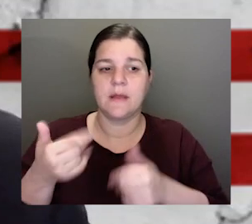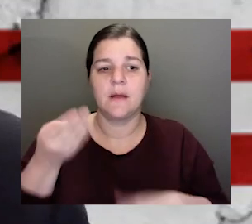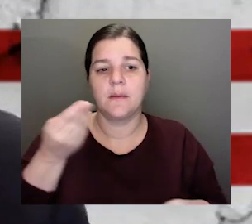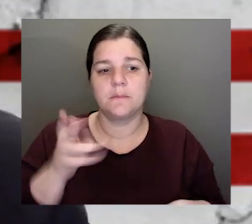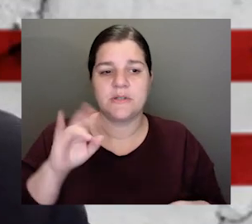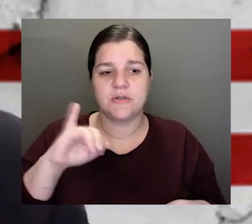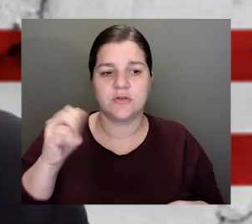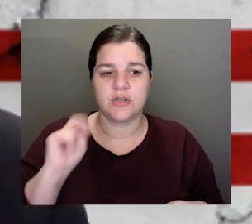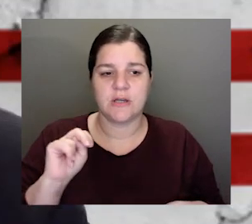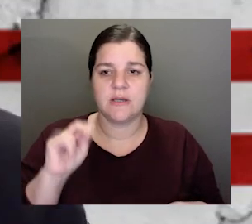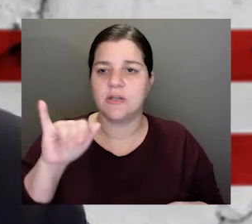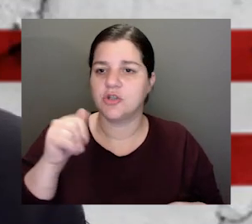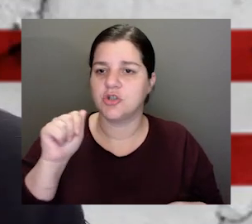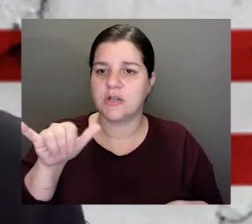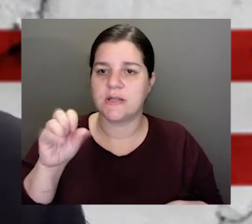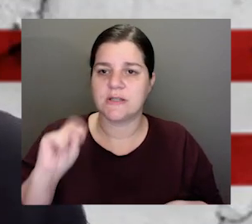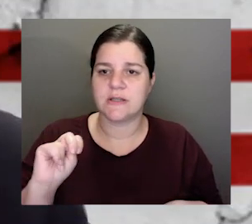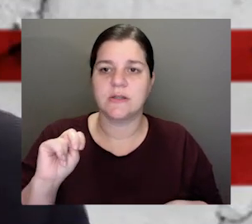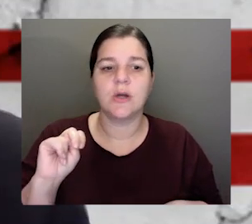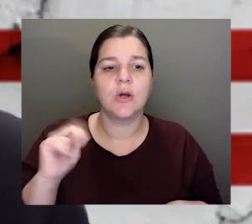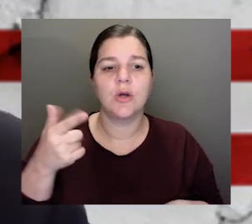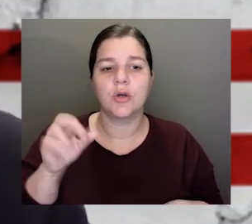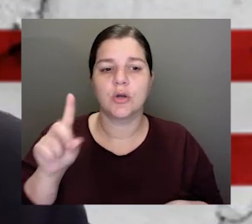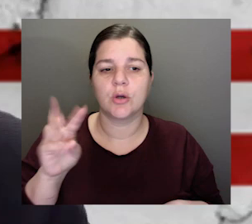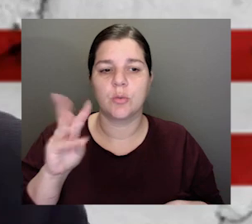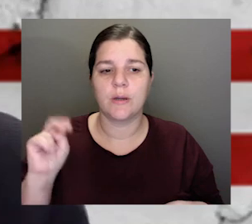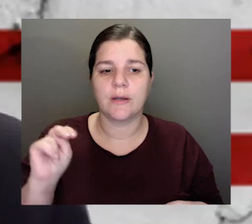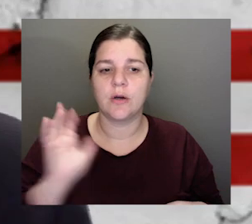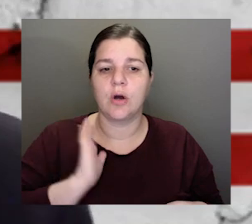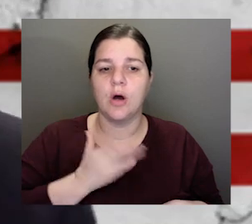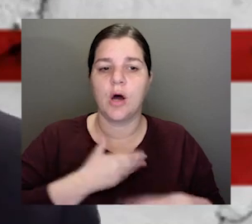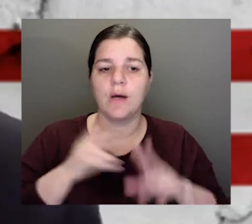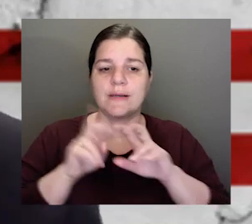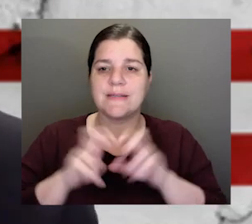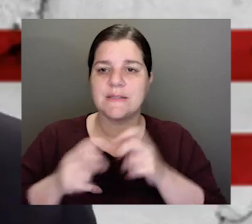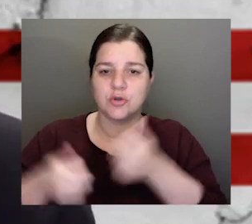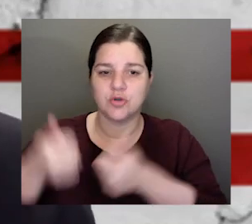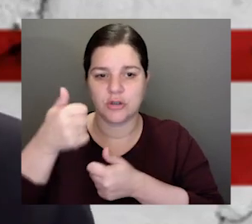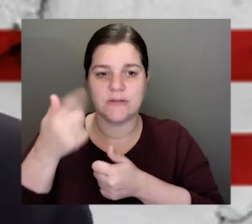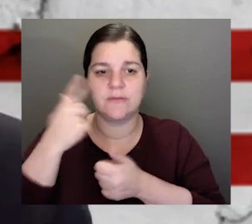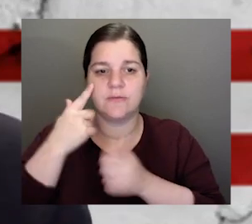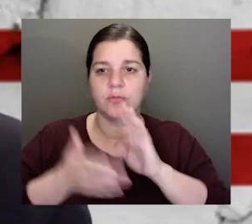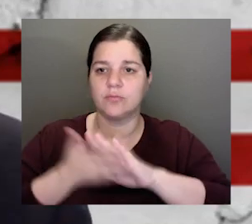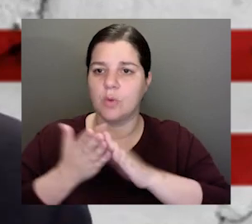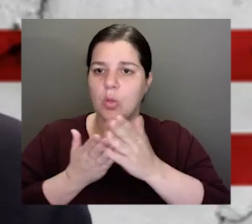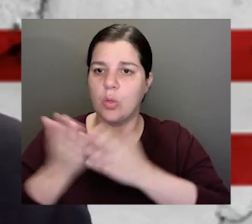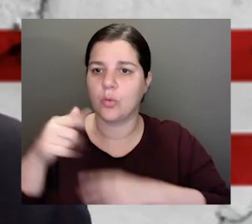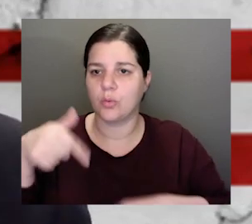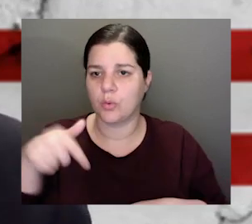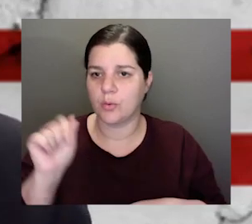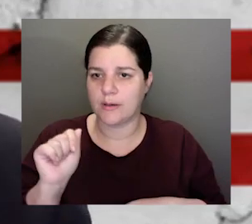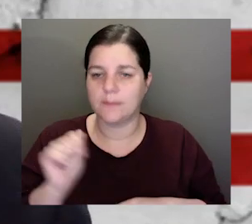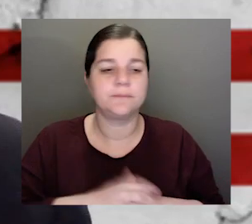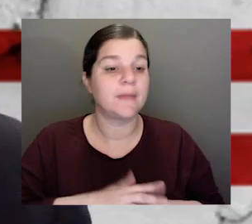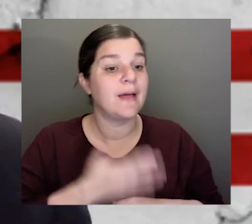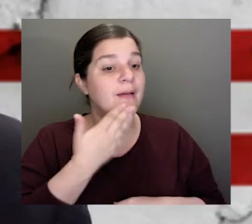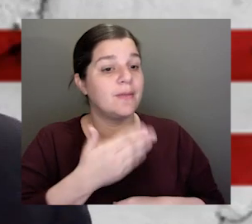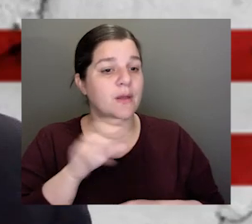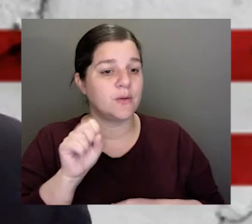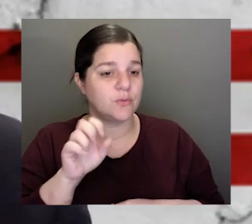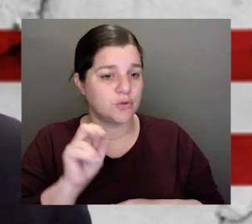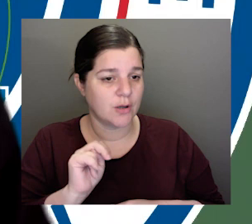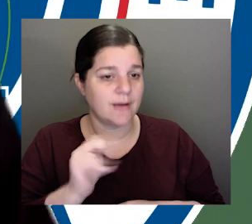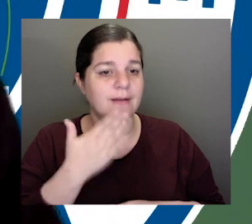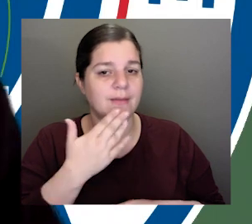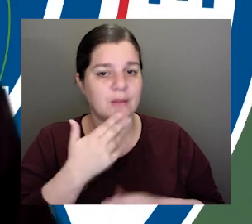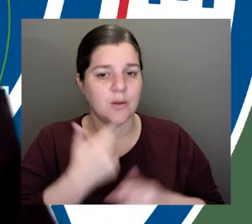our Assessment Chief, to run us through Q&A. Over to you, Jason. All right, thank you, Sean, and thank you,